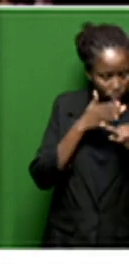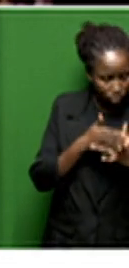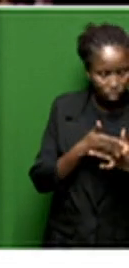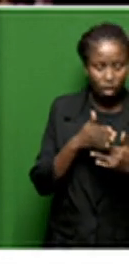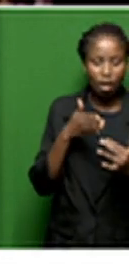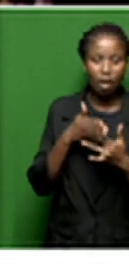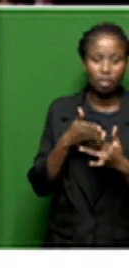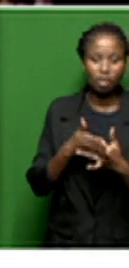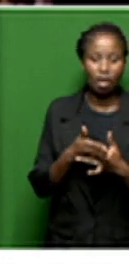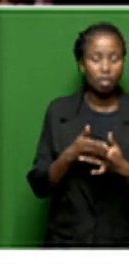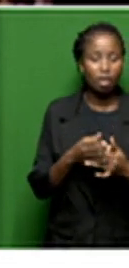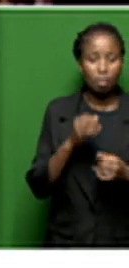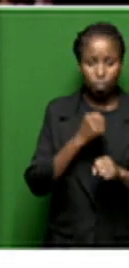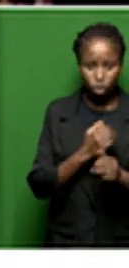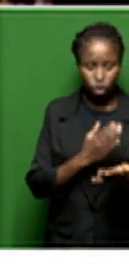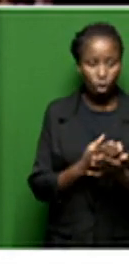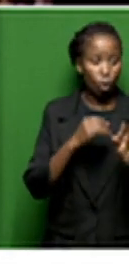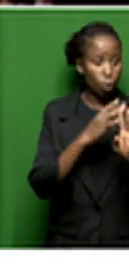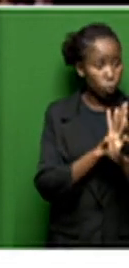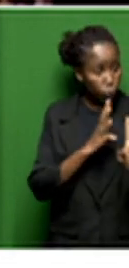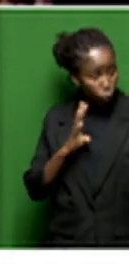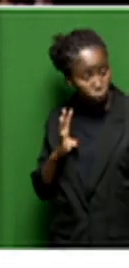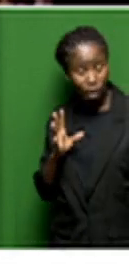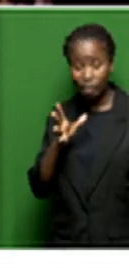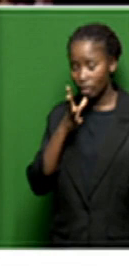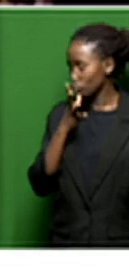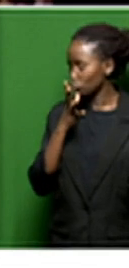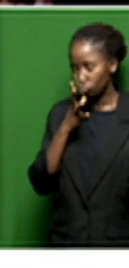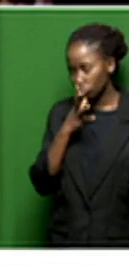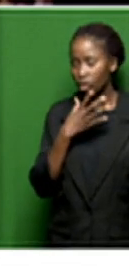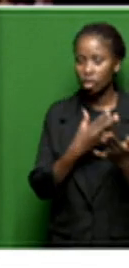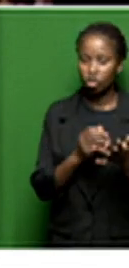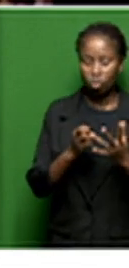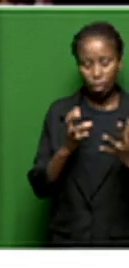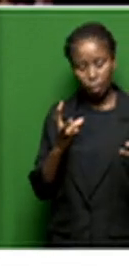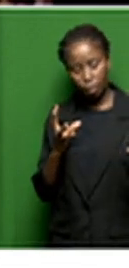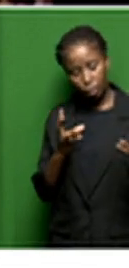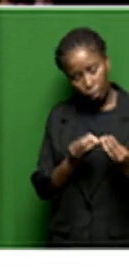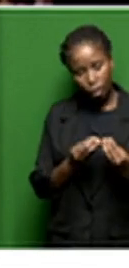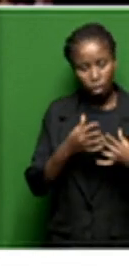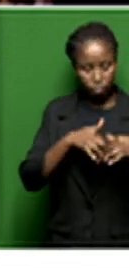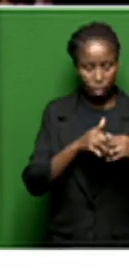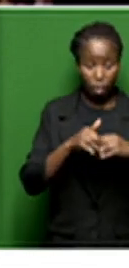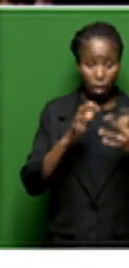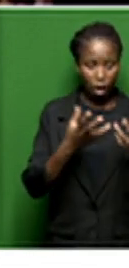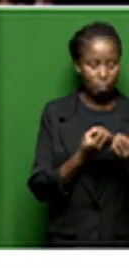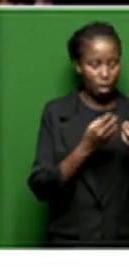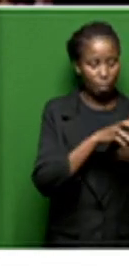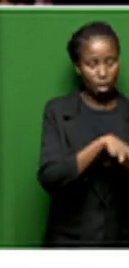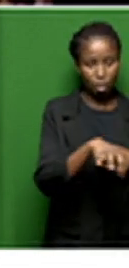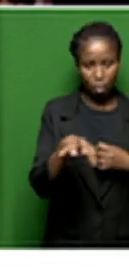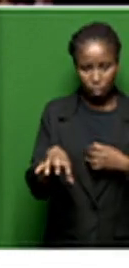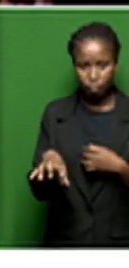The queues weren't too big, that there were enough staff on hand. That we are insisting that some